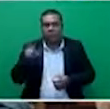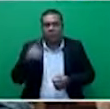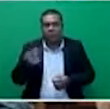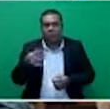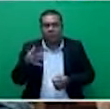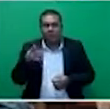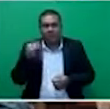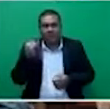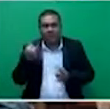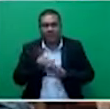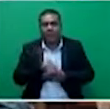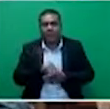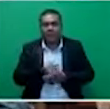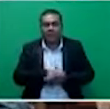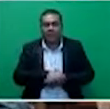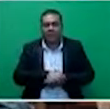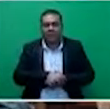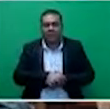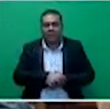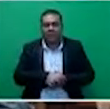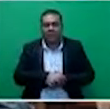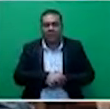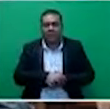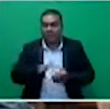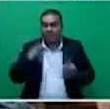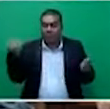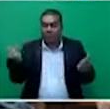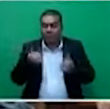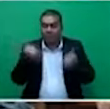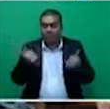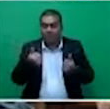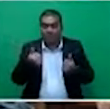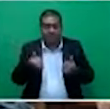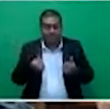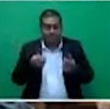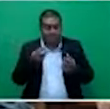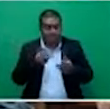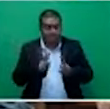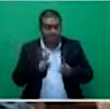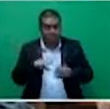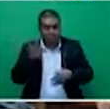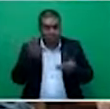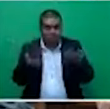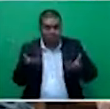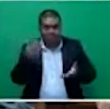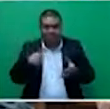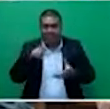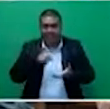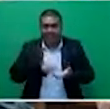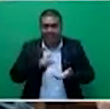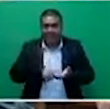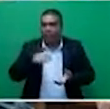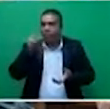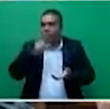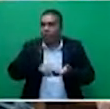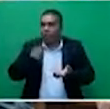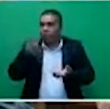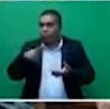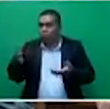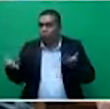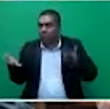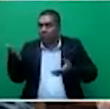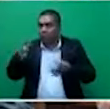tried to say that is the indicator. Mr. Speaker, sir, the most common way to compare debt levels across countries is to look at the debt to GDP. Mr. Speaker,